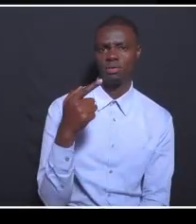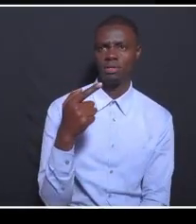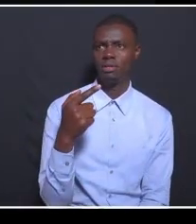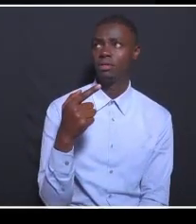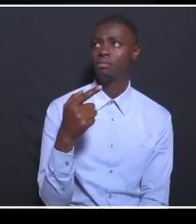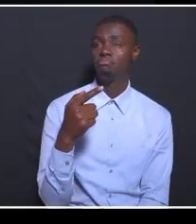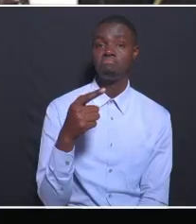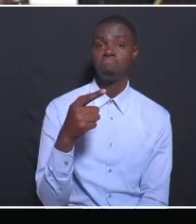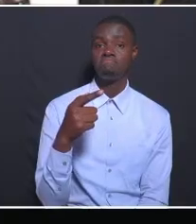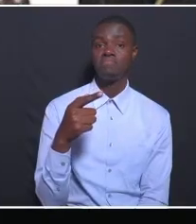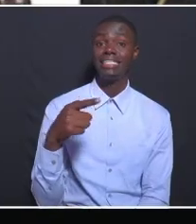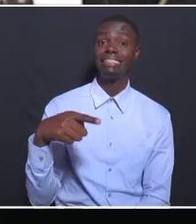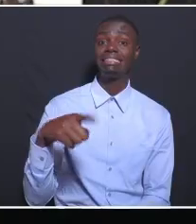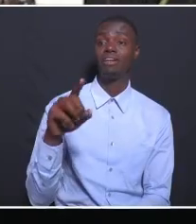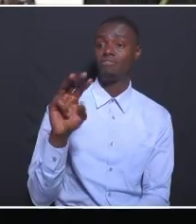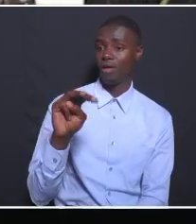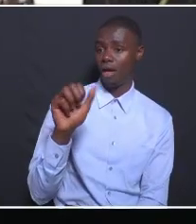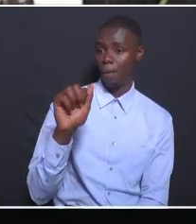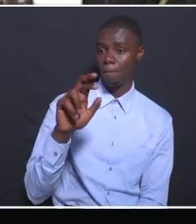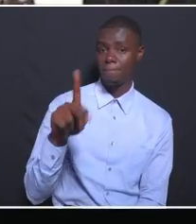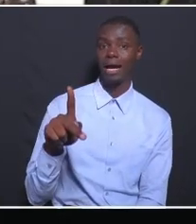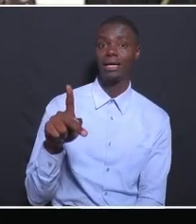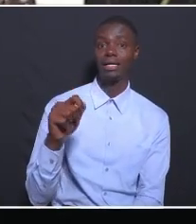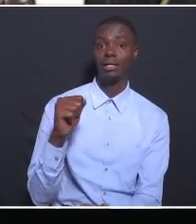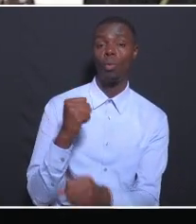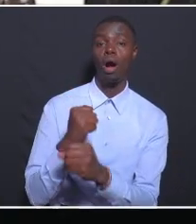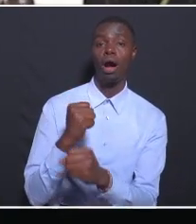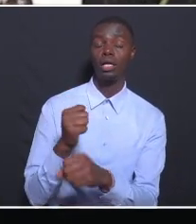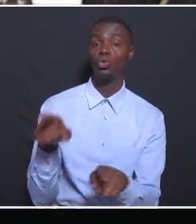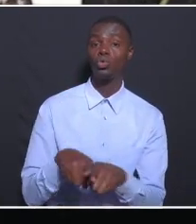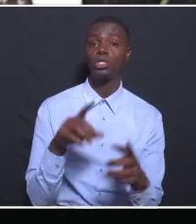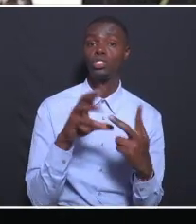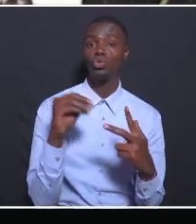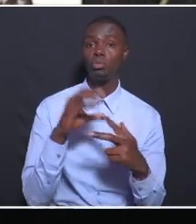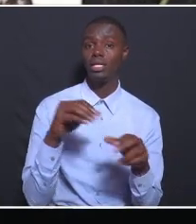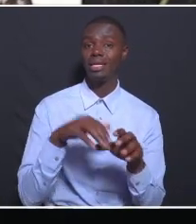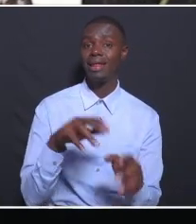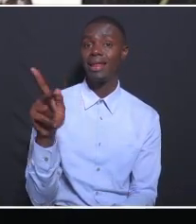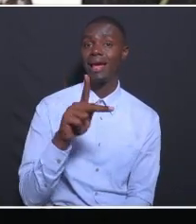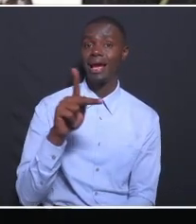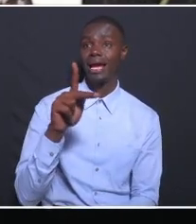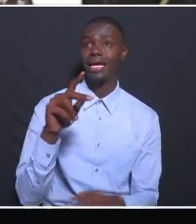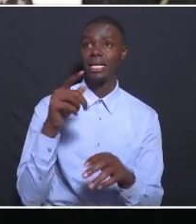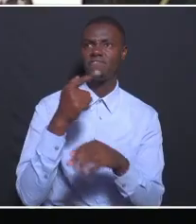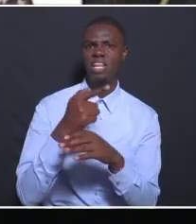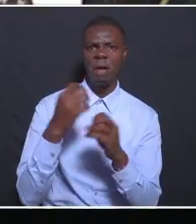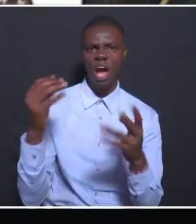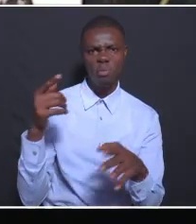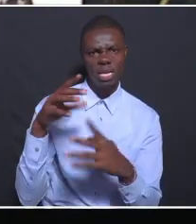That is the one that Mark Minor did, and it's also been nominated in Kalasha. How many nominations? Let